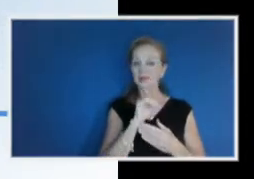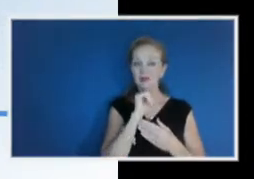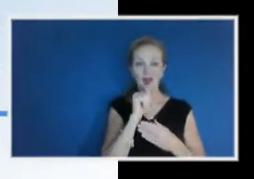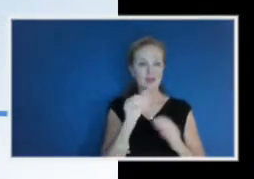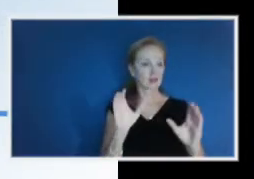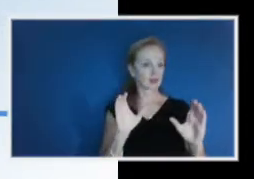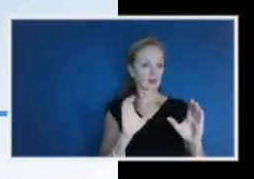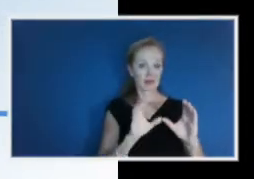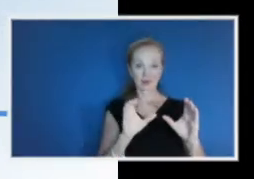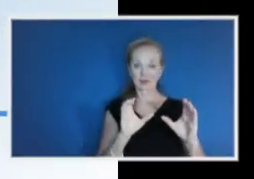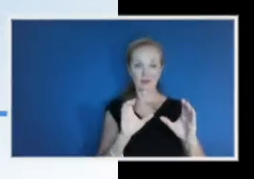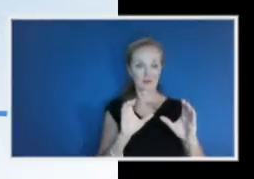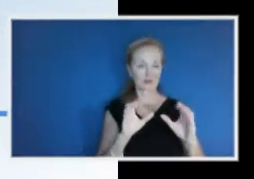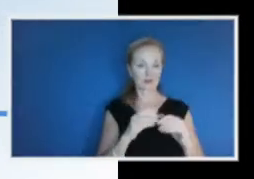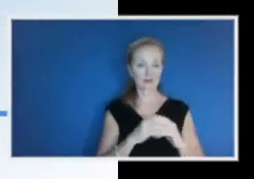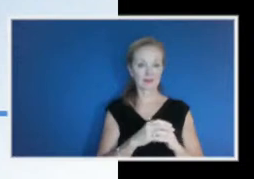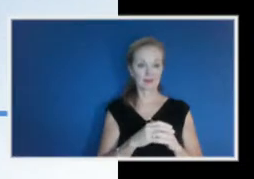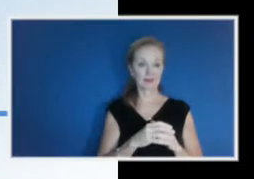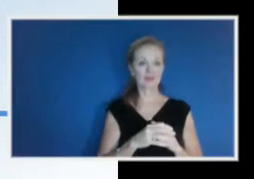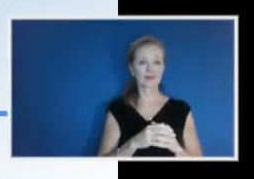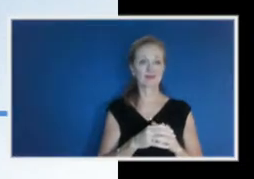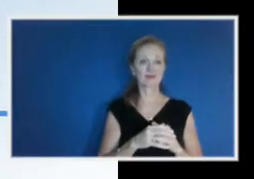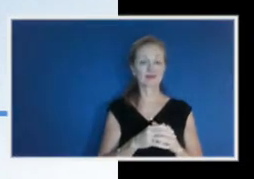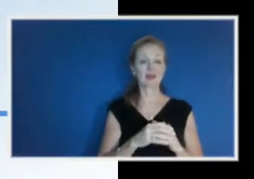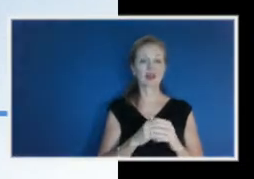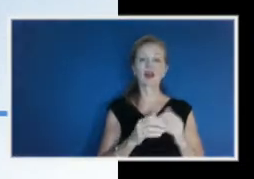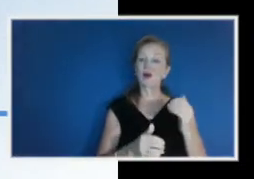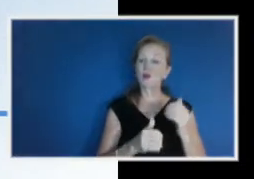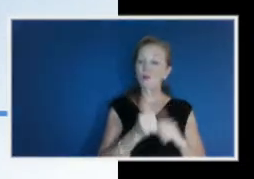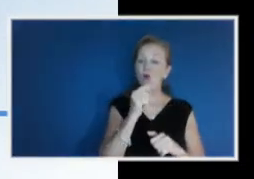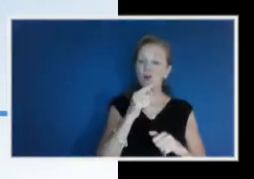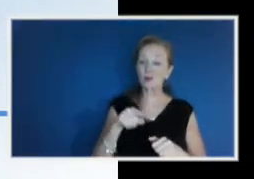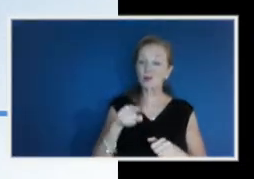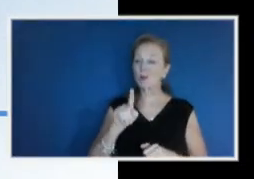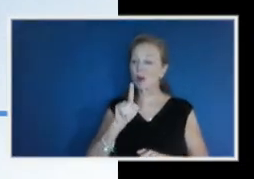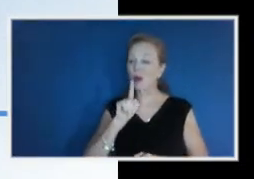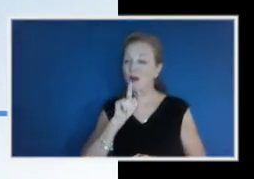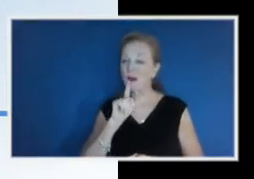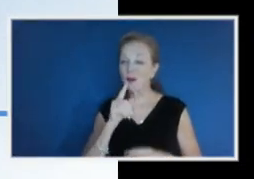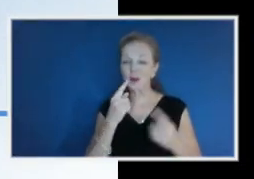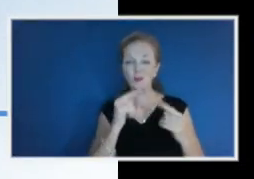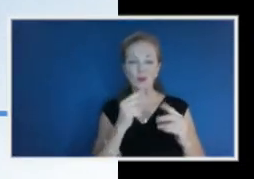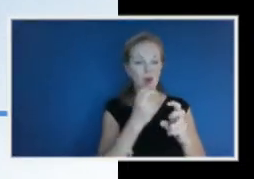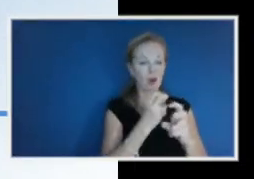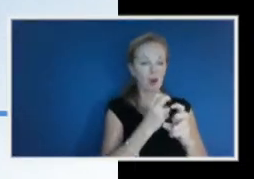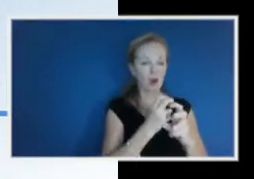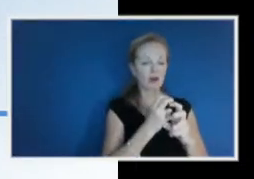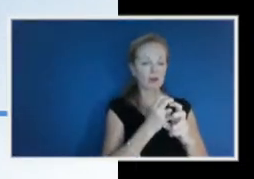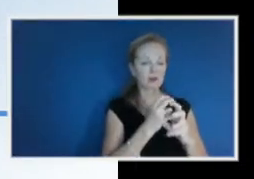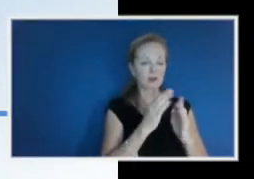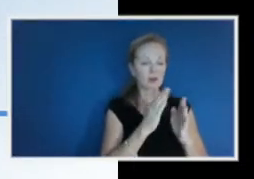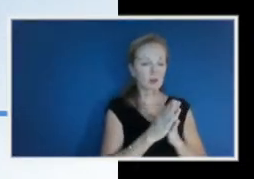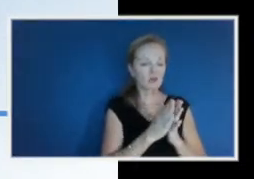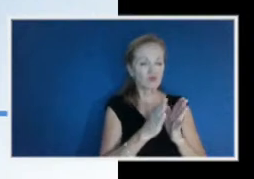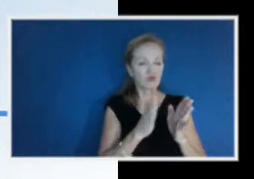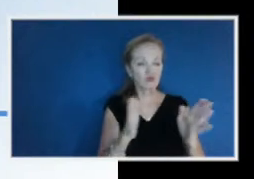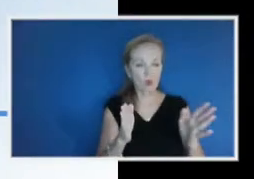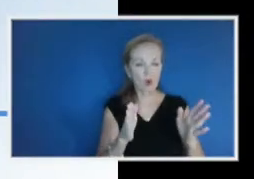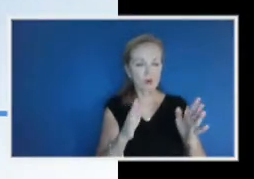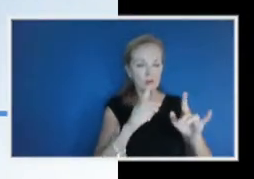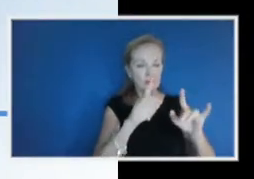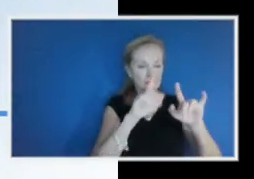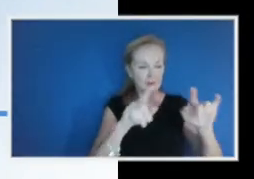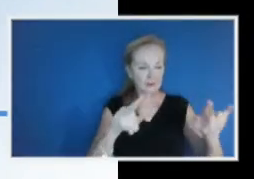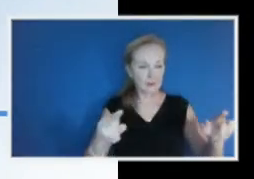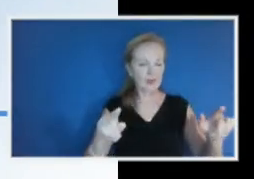certified. The vast majority of them are, but we try very hard to get as broad a net as possible. That's what the